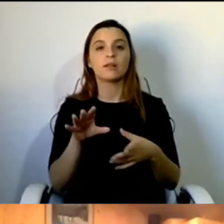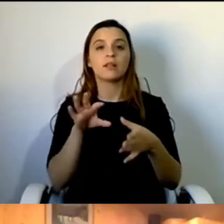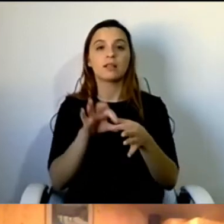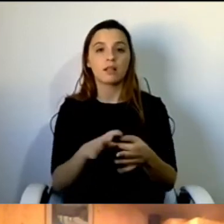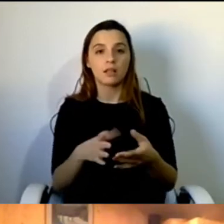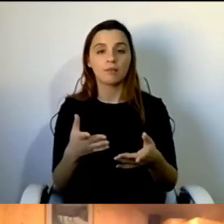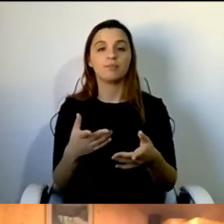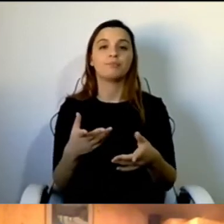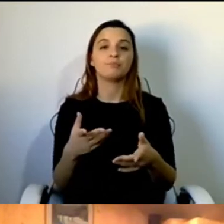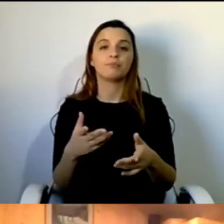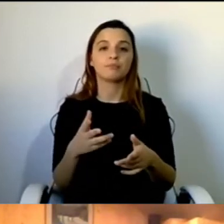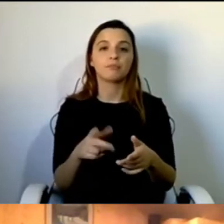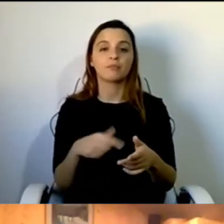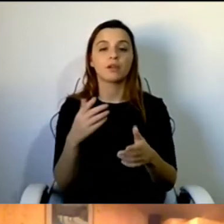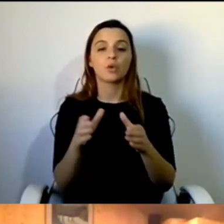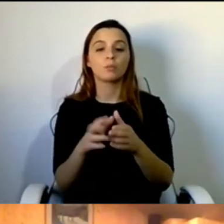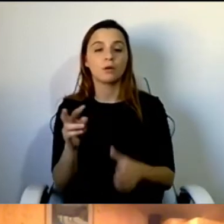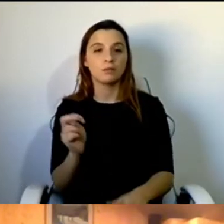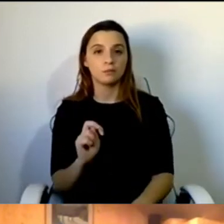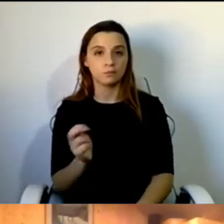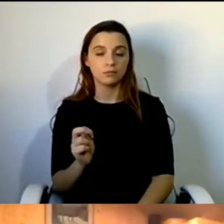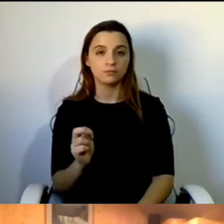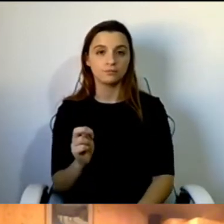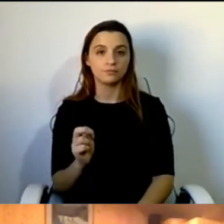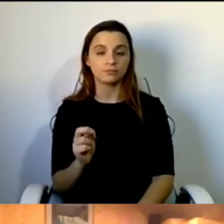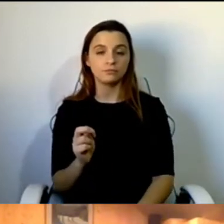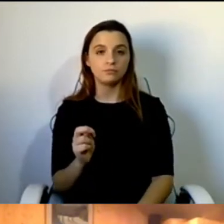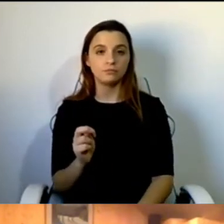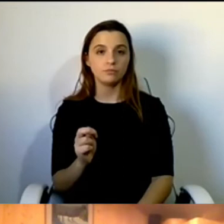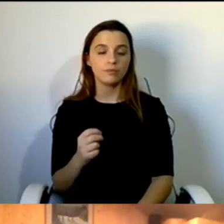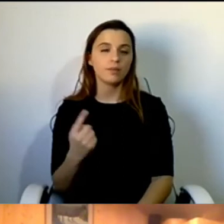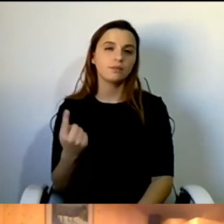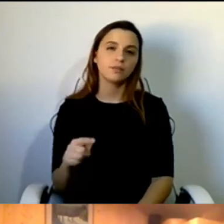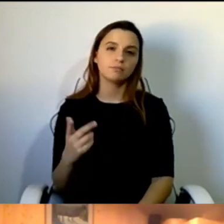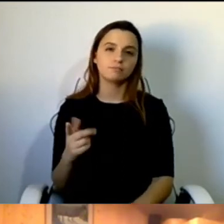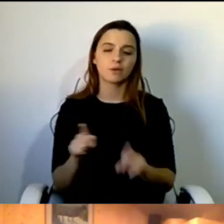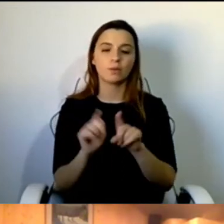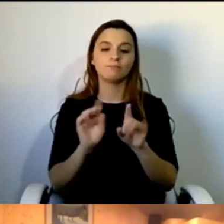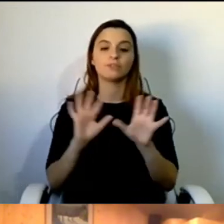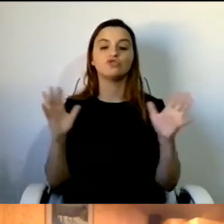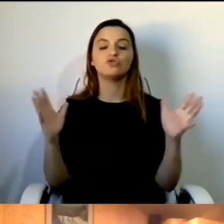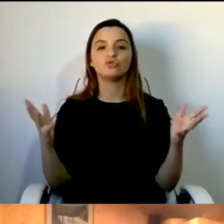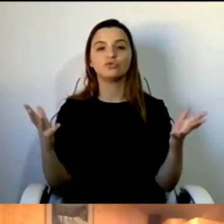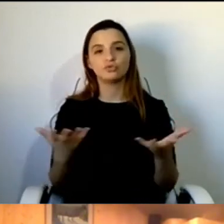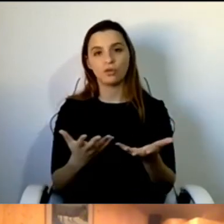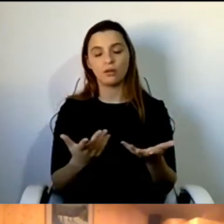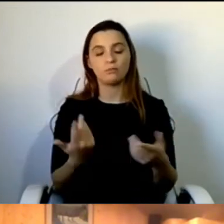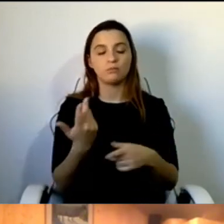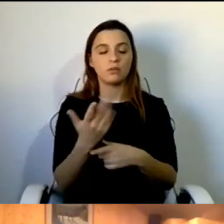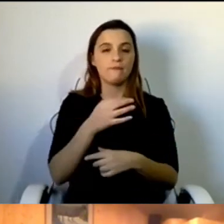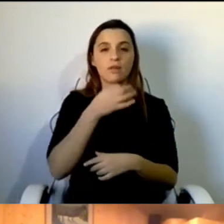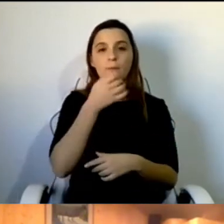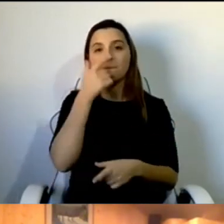the start meant to be more open, and they talked about people with different impairments